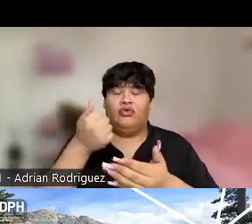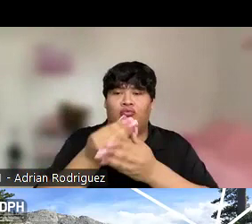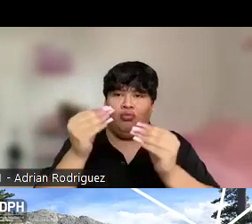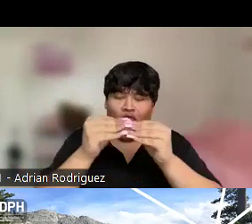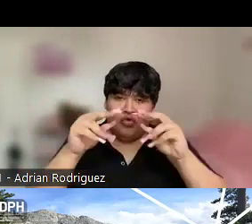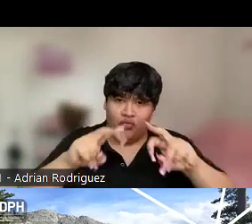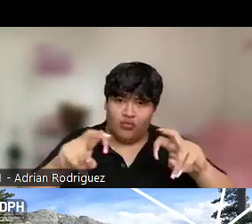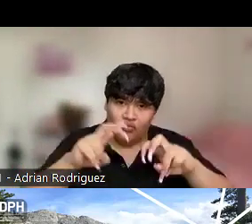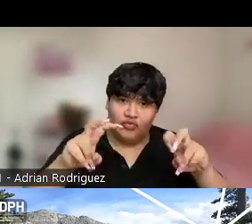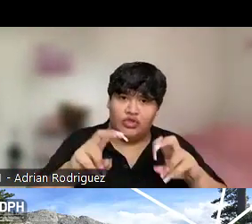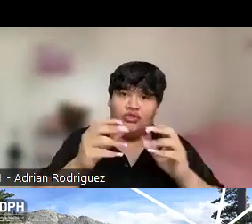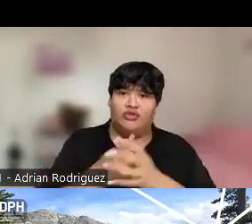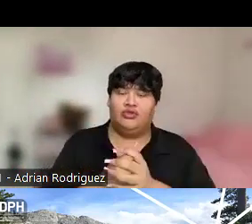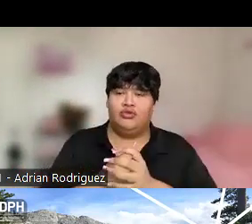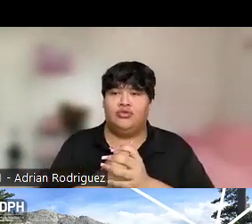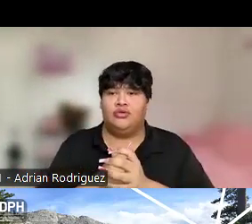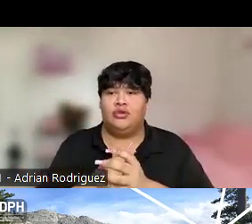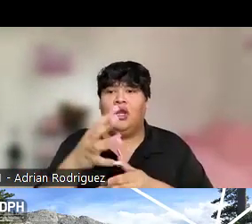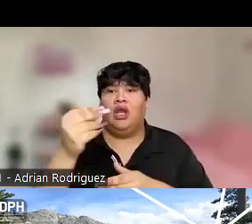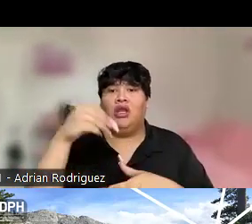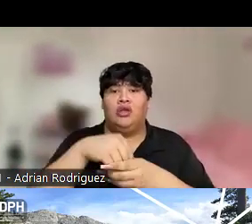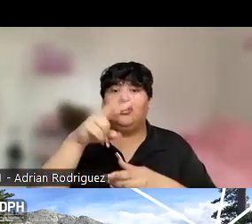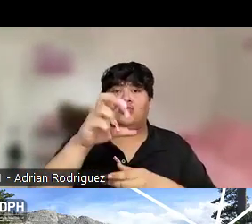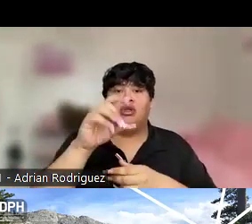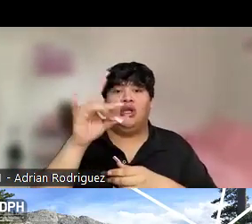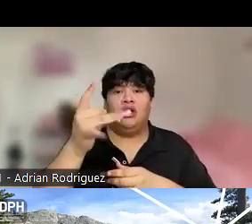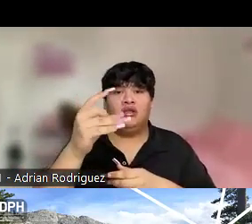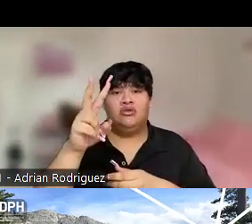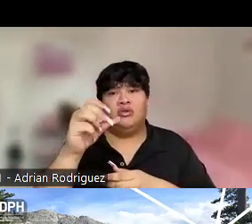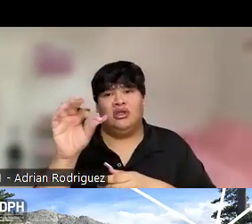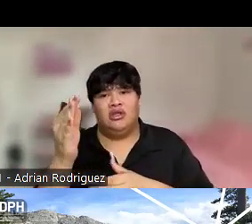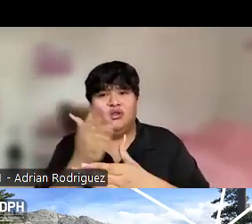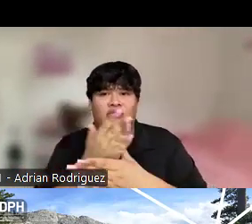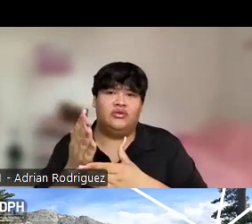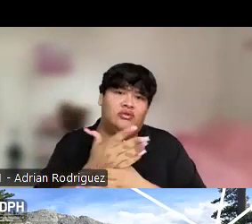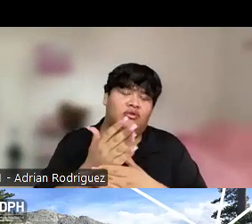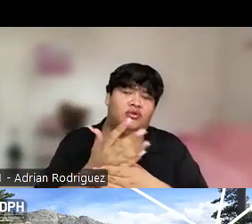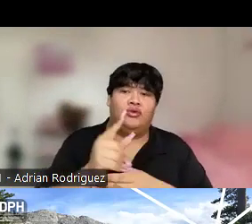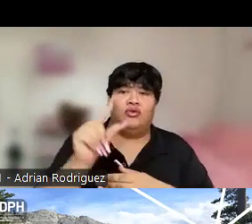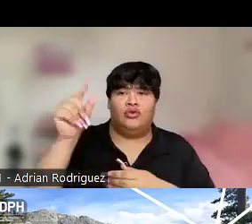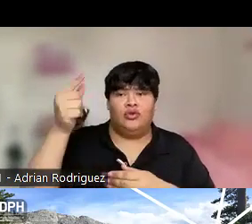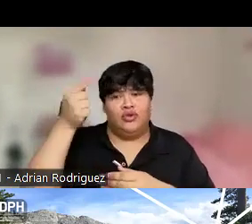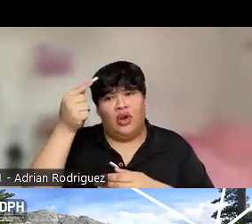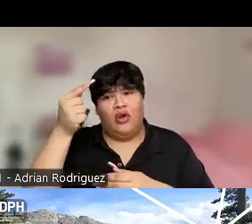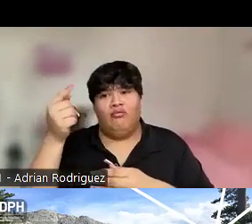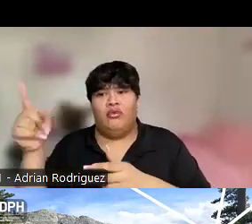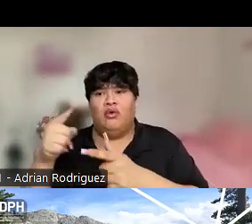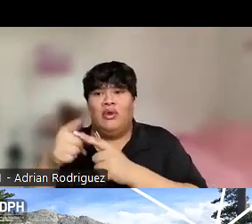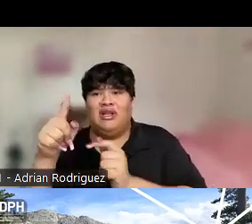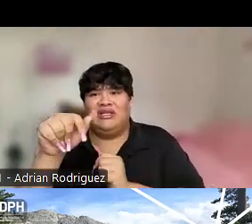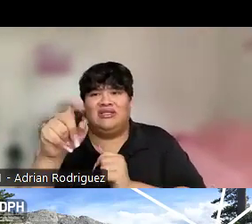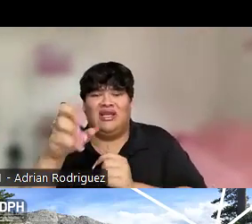funding. And around 2018 and 19, that was around the time the governor's task force on